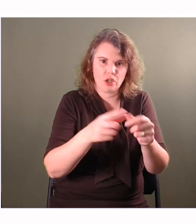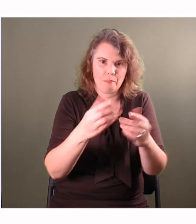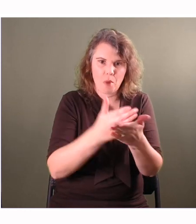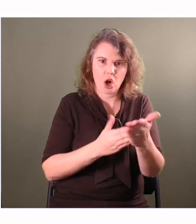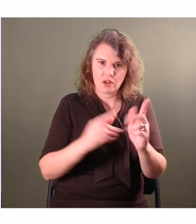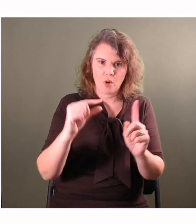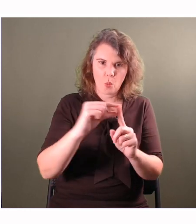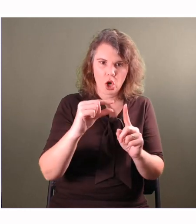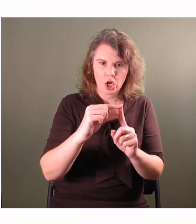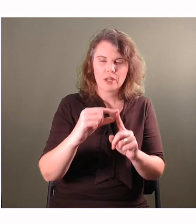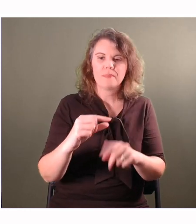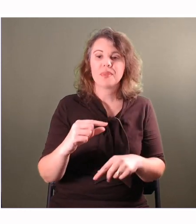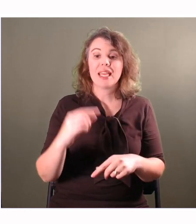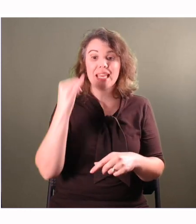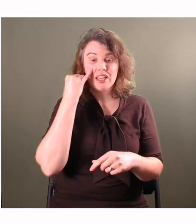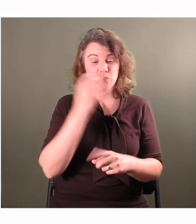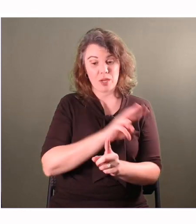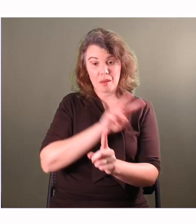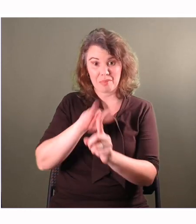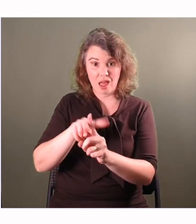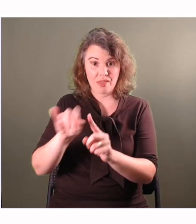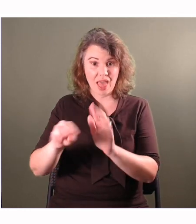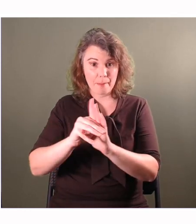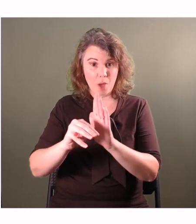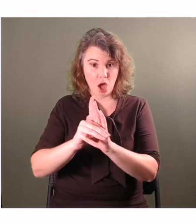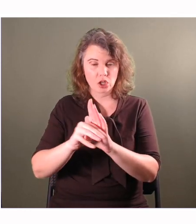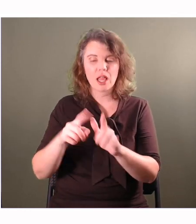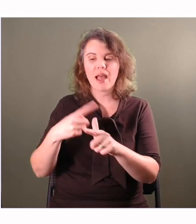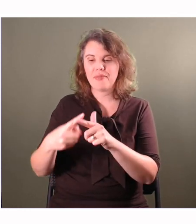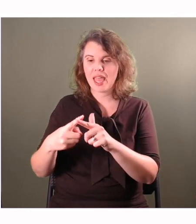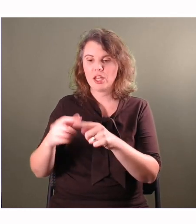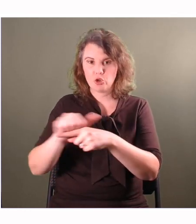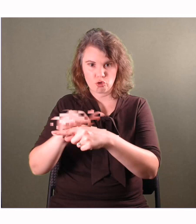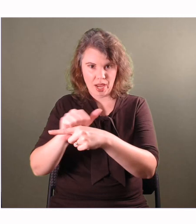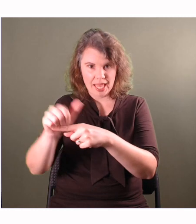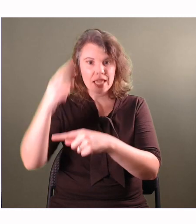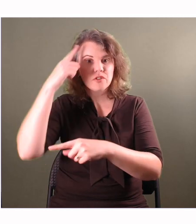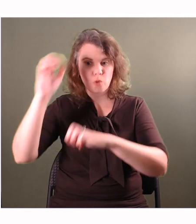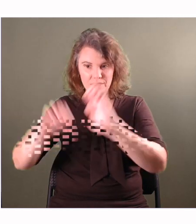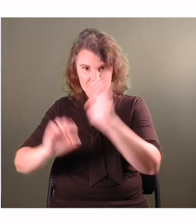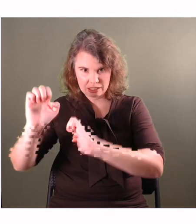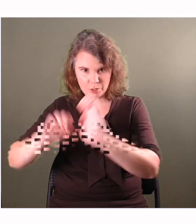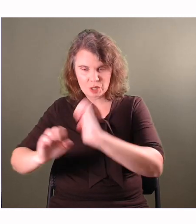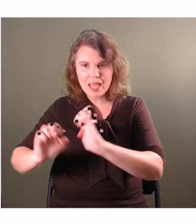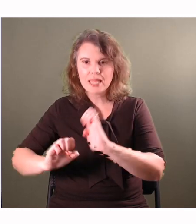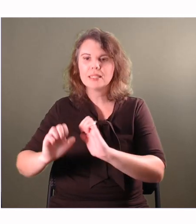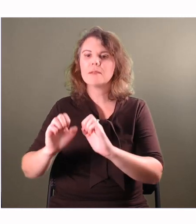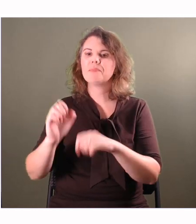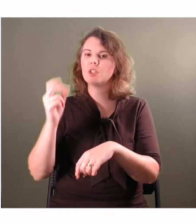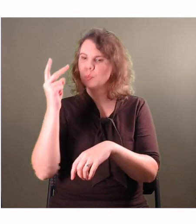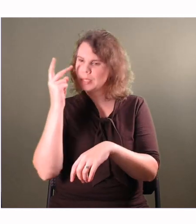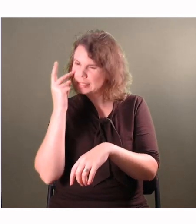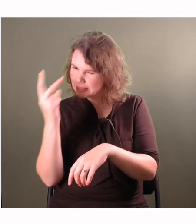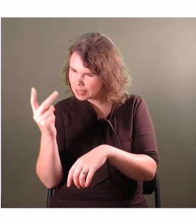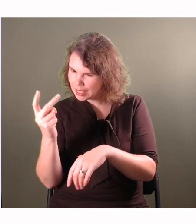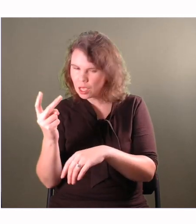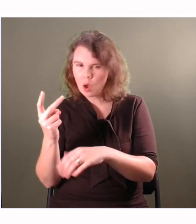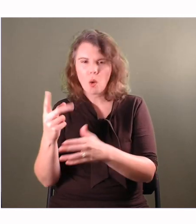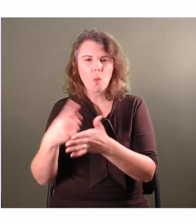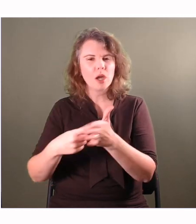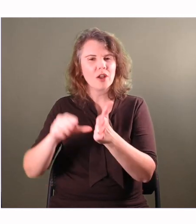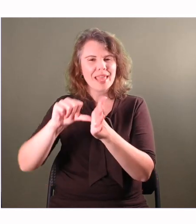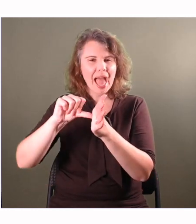If we take this model and train it in one of our experiments, give it the syllables that are in the experiment, and look at